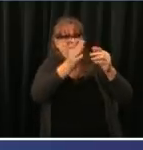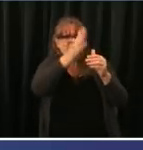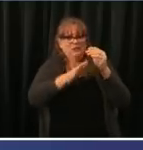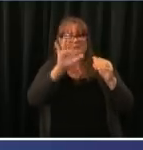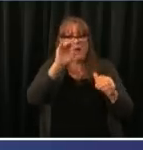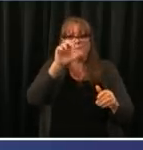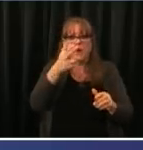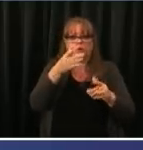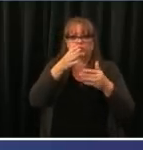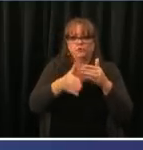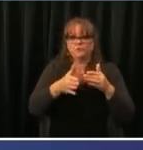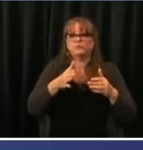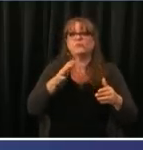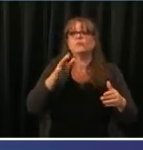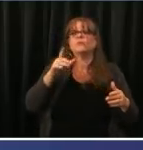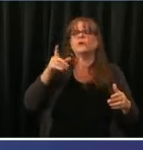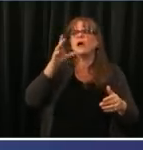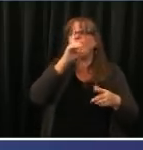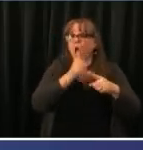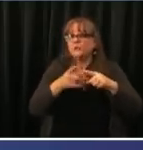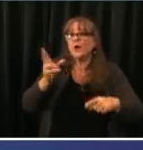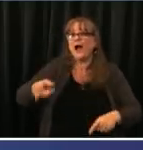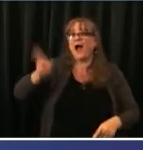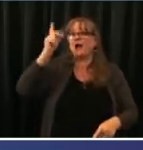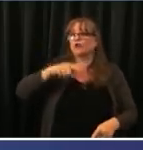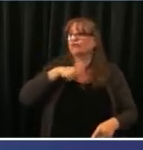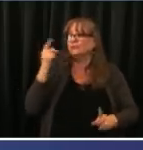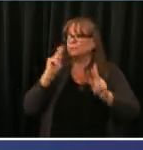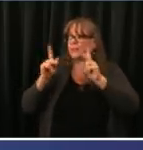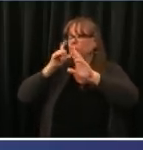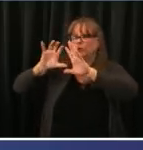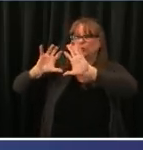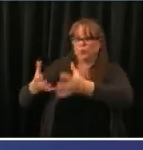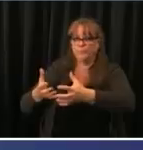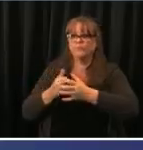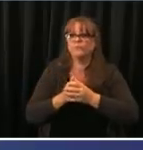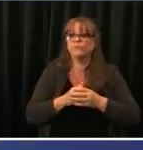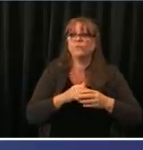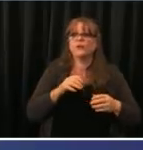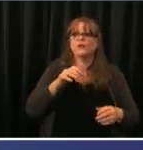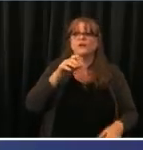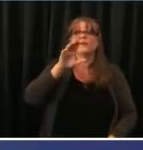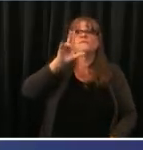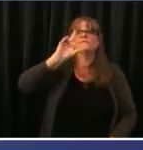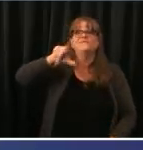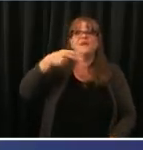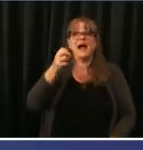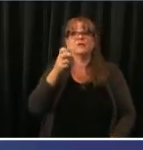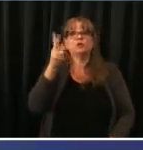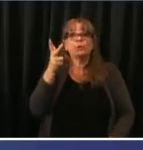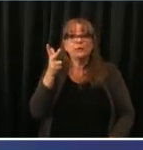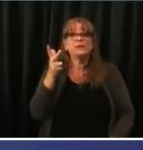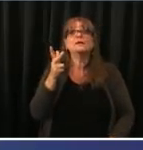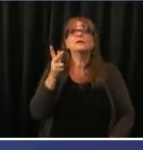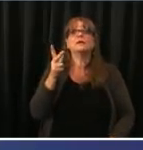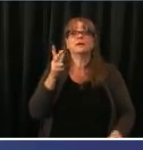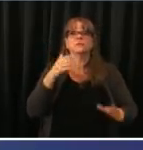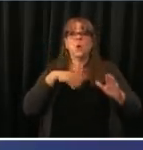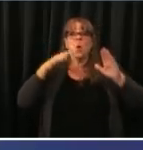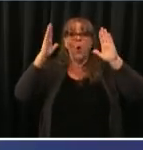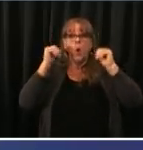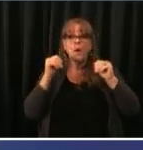We're hopeful that will begin soon. Phase 3, of course, the general public. We hope early summer, could be late spring. There's